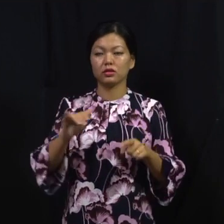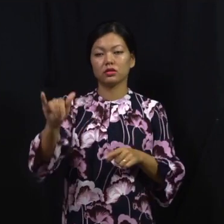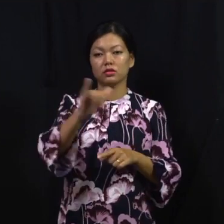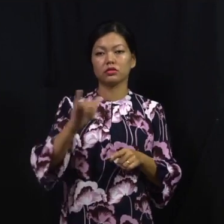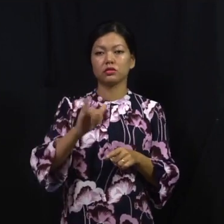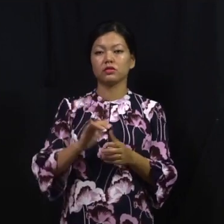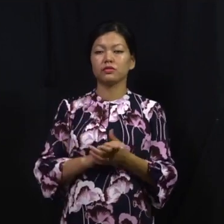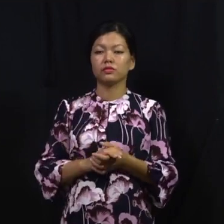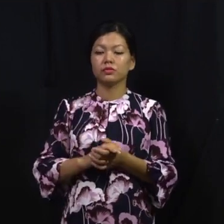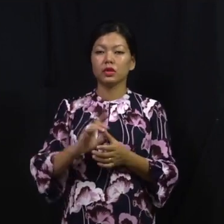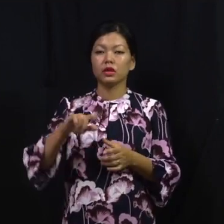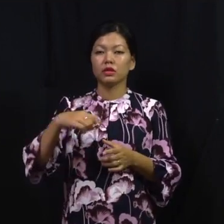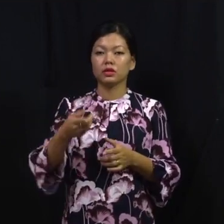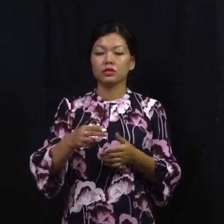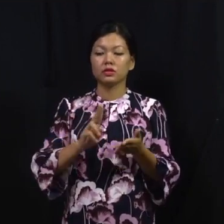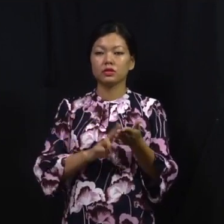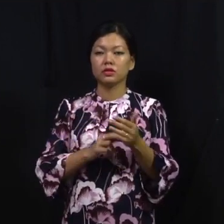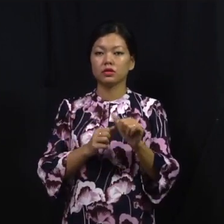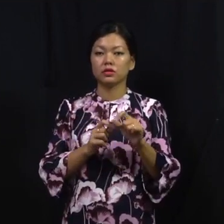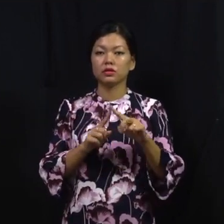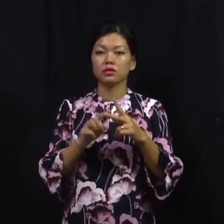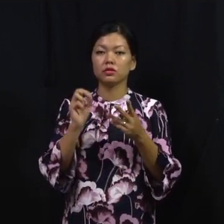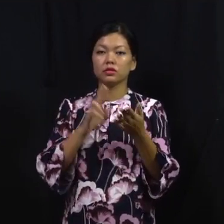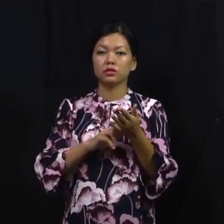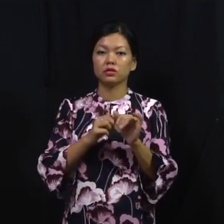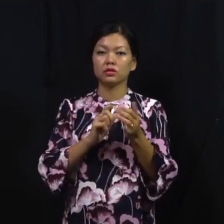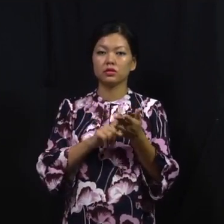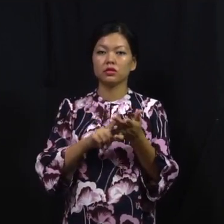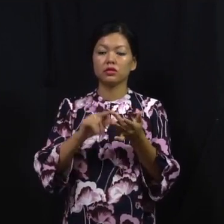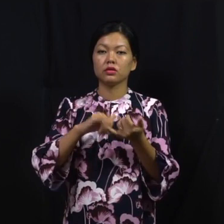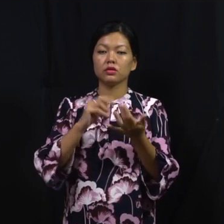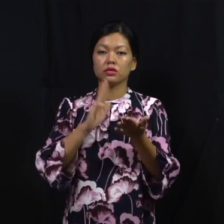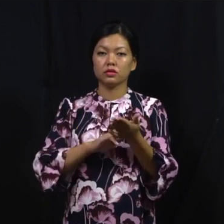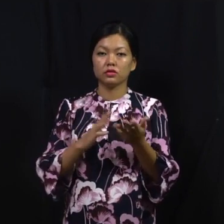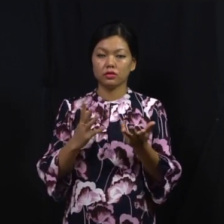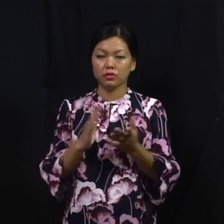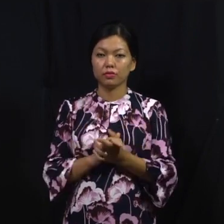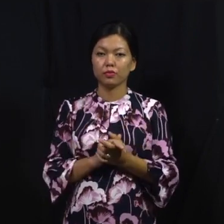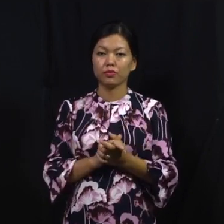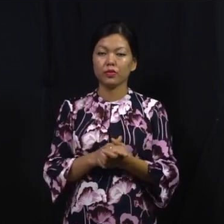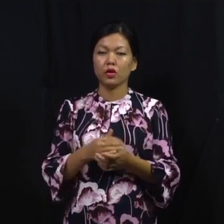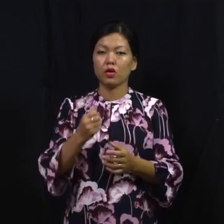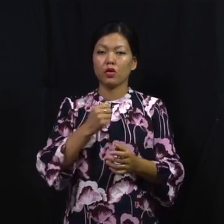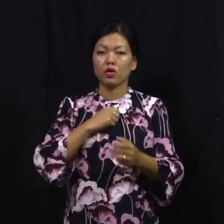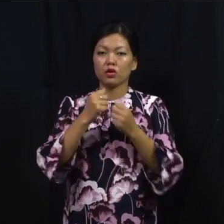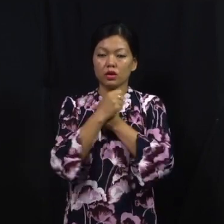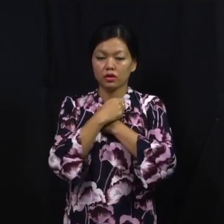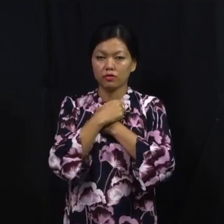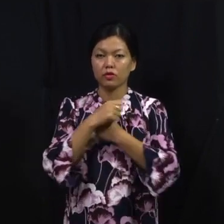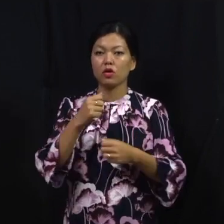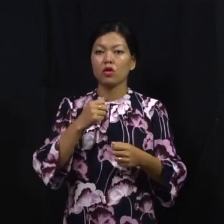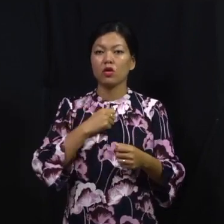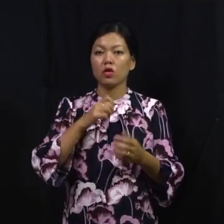nationalism. Okay, this nationalism, it is often expressed in a patriotic feeling. For example, in